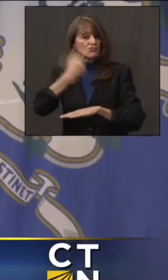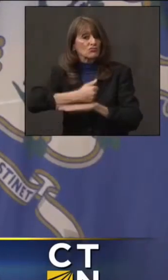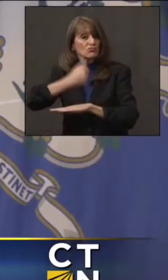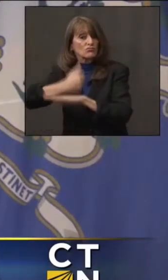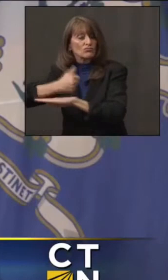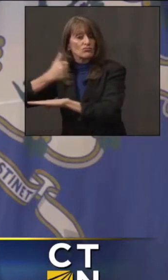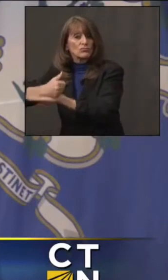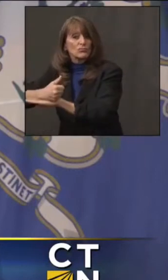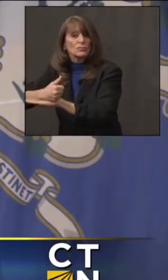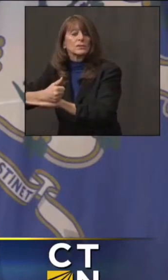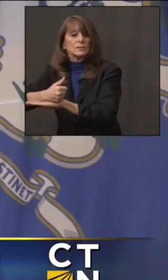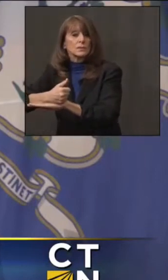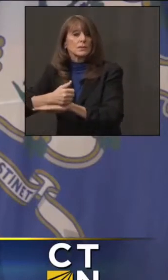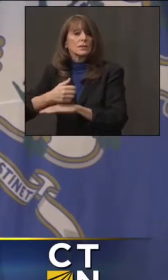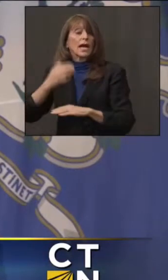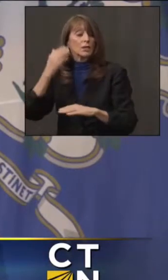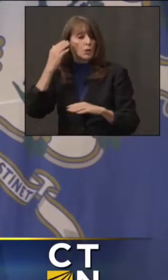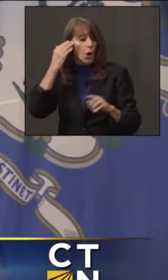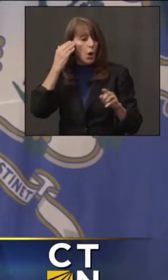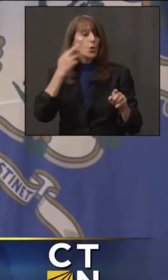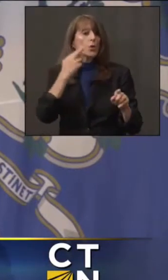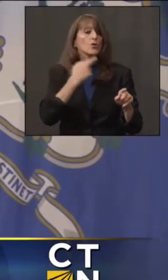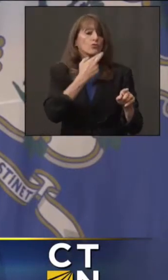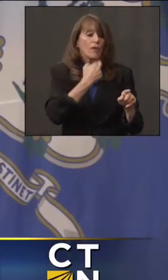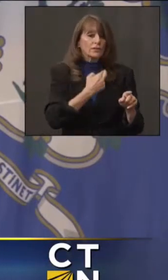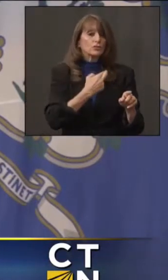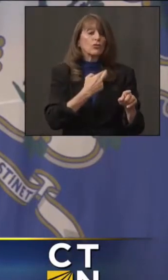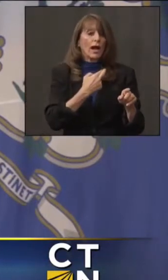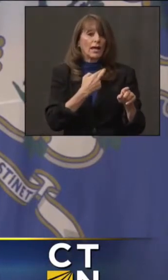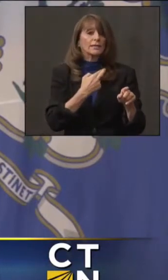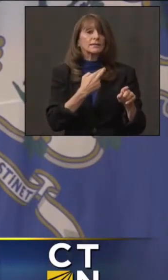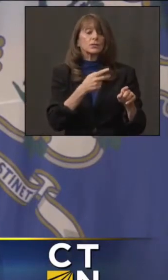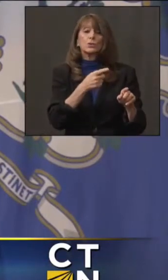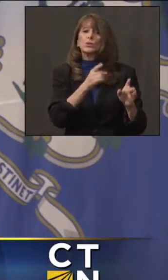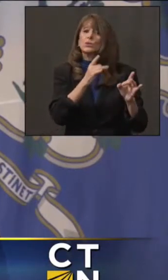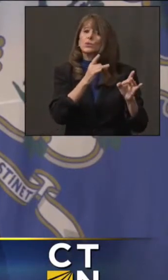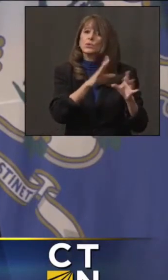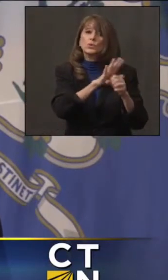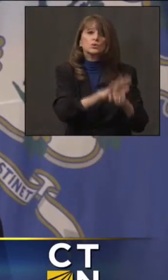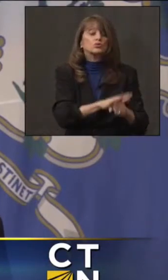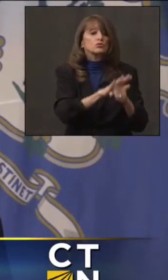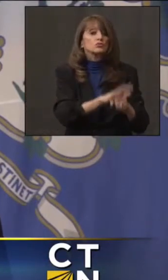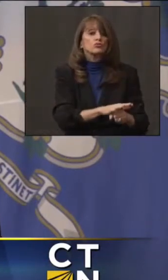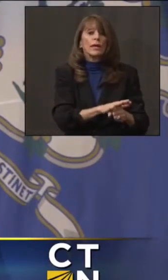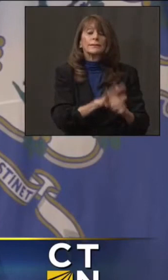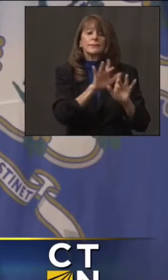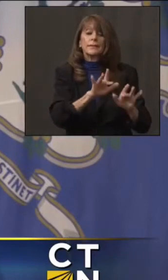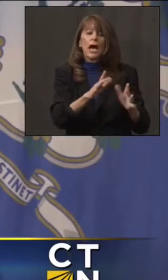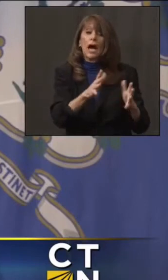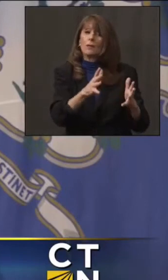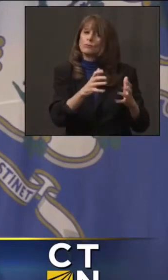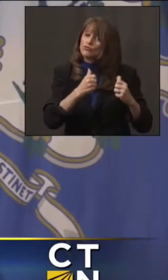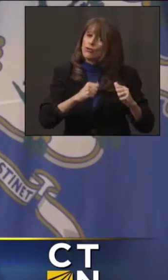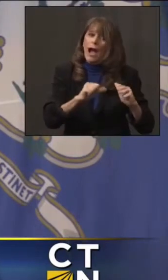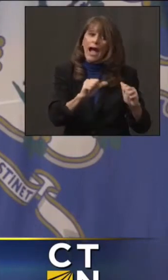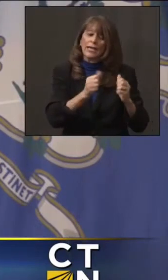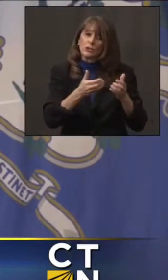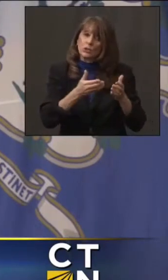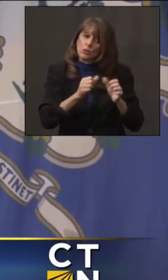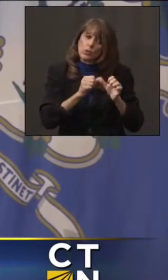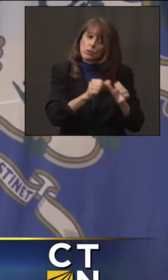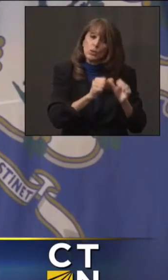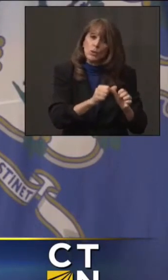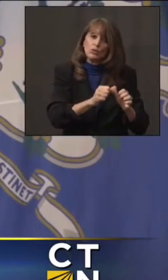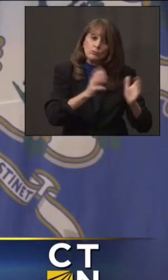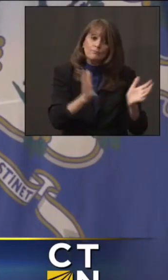know the numbers we hear from the restaurants, which are under, extreme duress. That's why I'm working hard to keep them open as long as we possibly